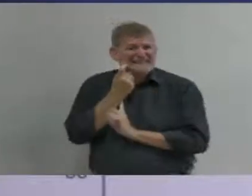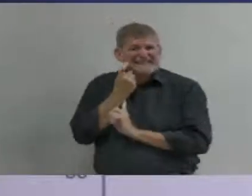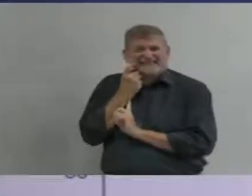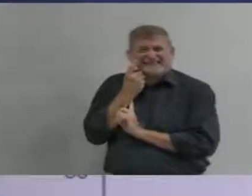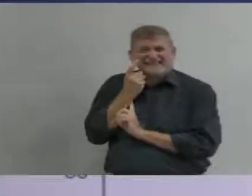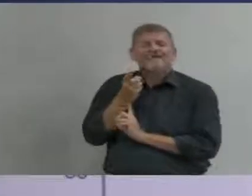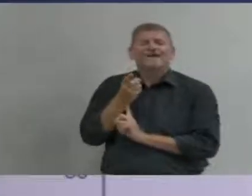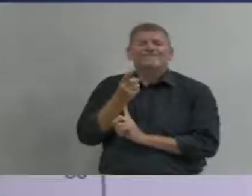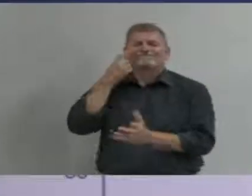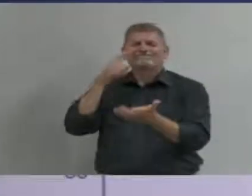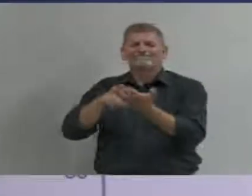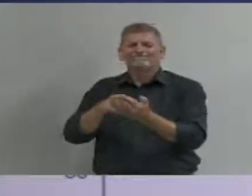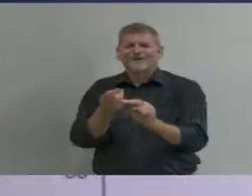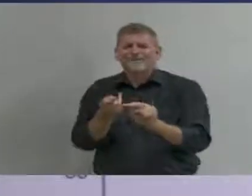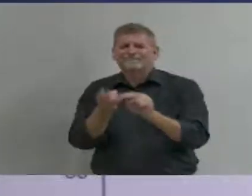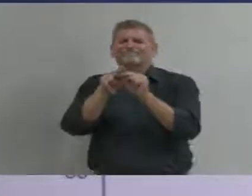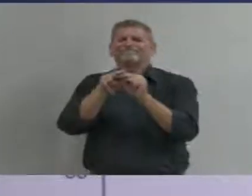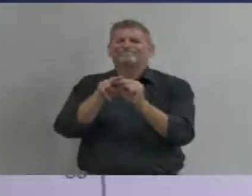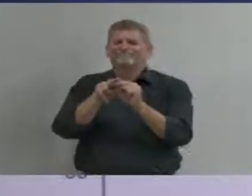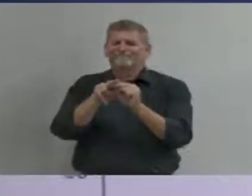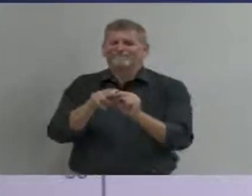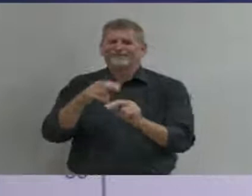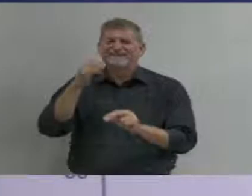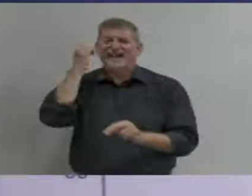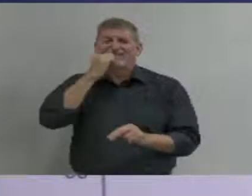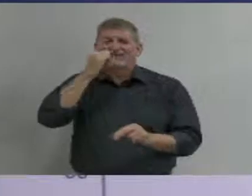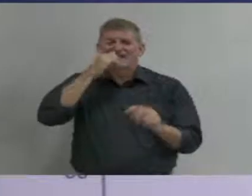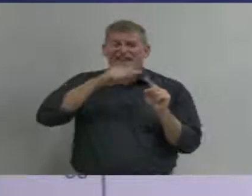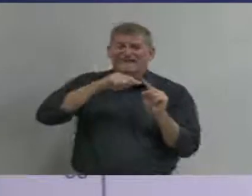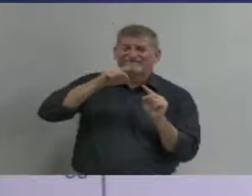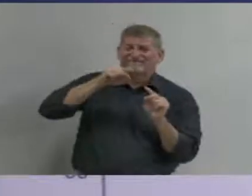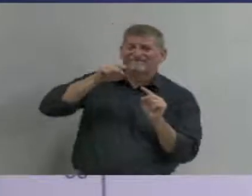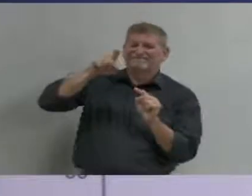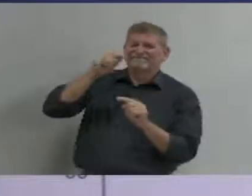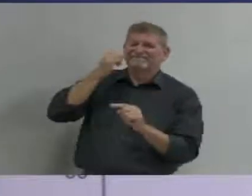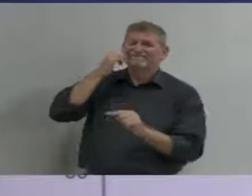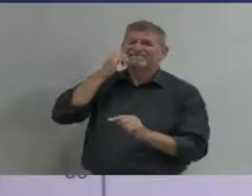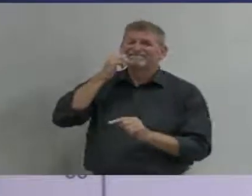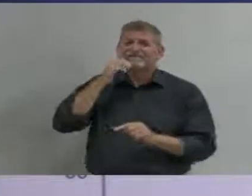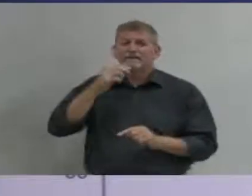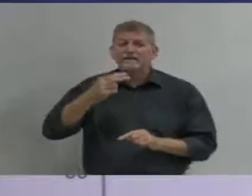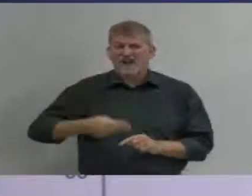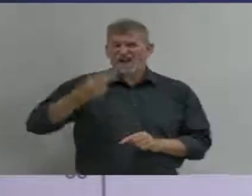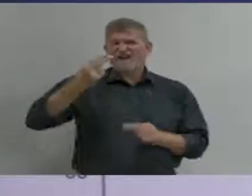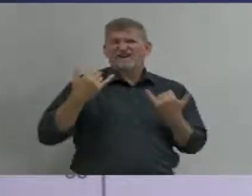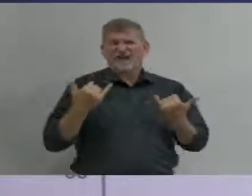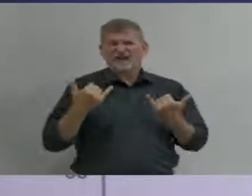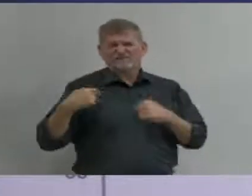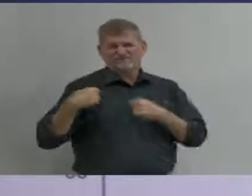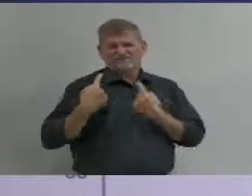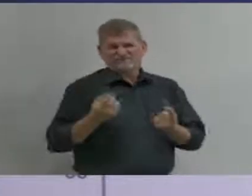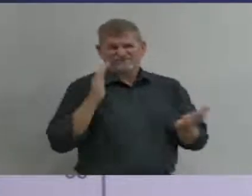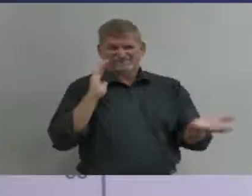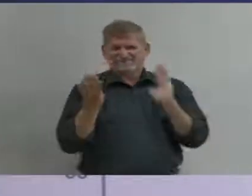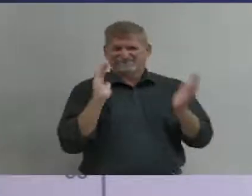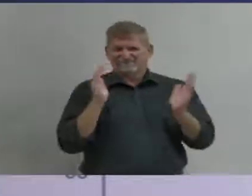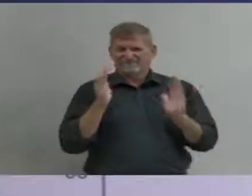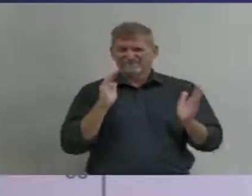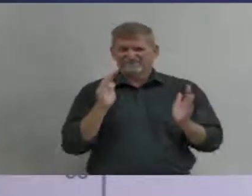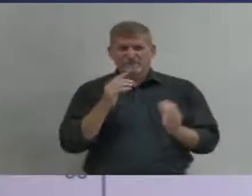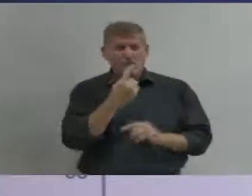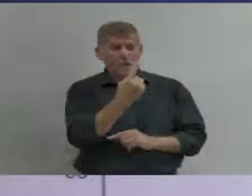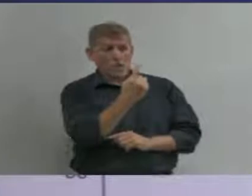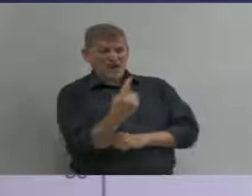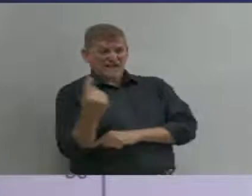increased on a daily basis. The highest number of cases we've had in a single day was on